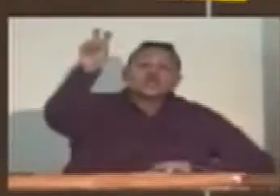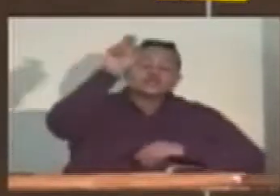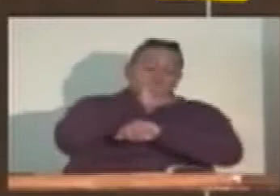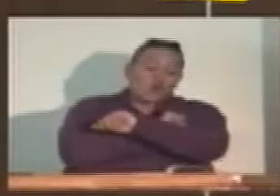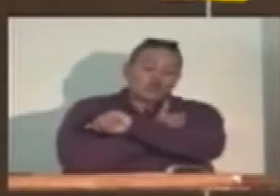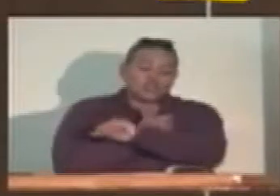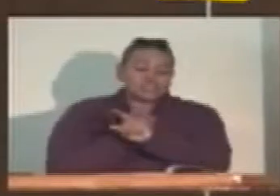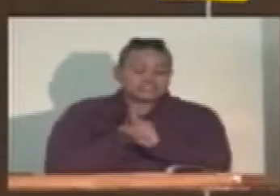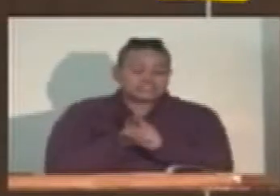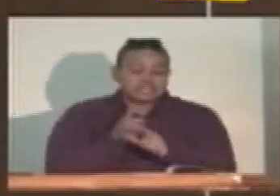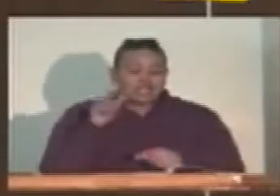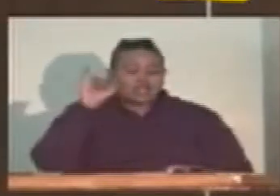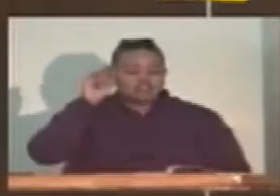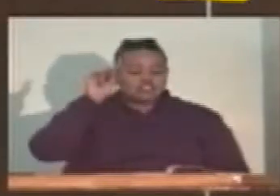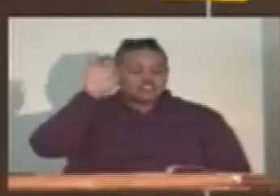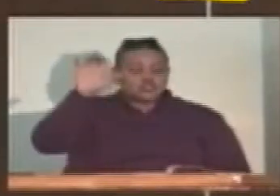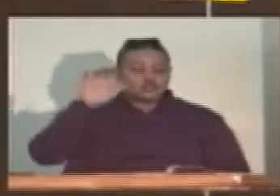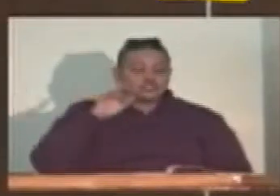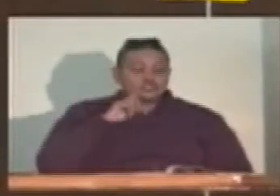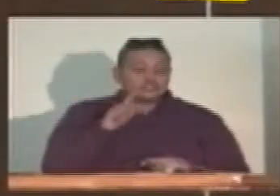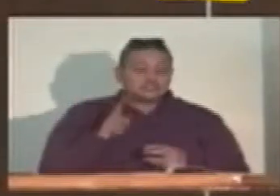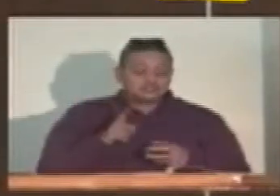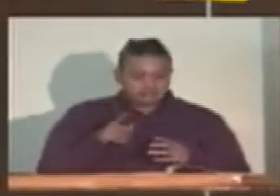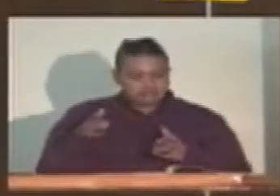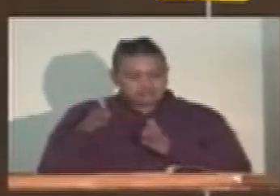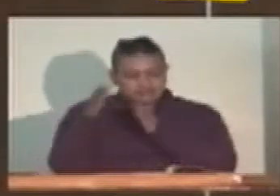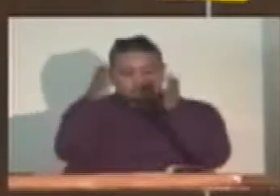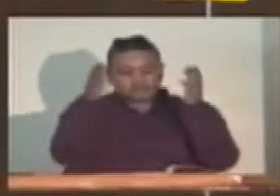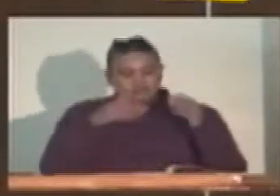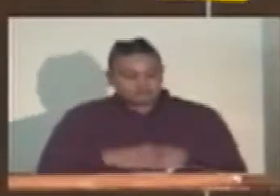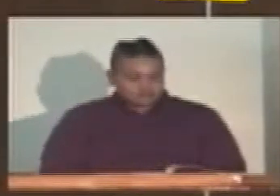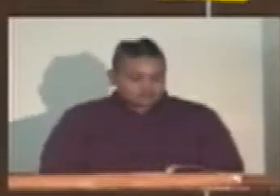Authority on the JUTC main corridors.